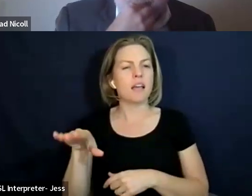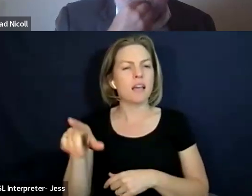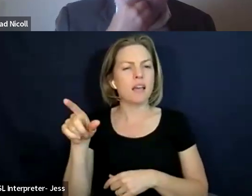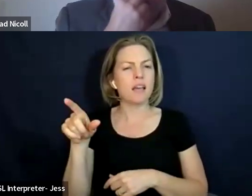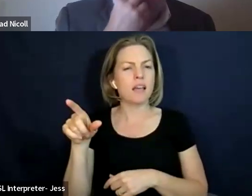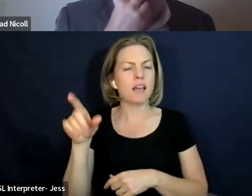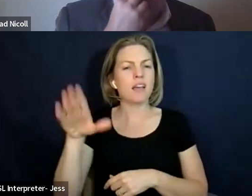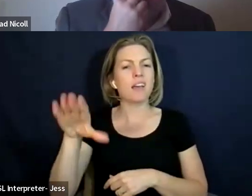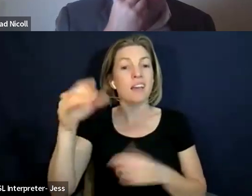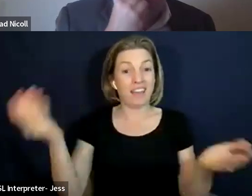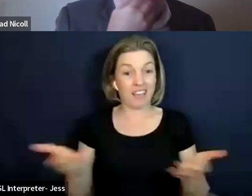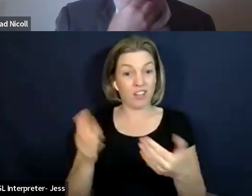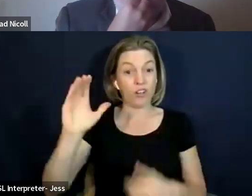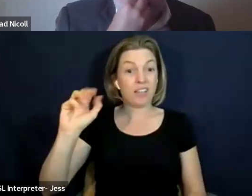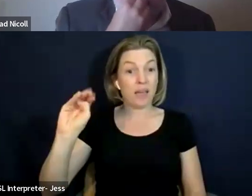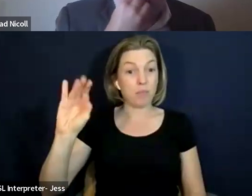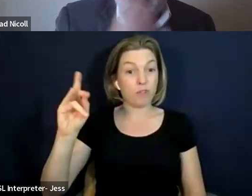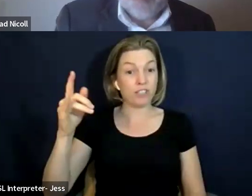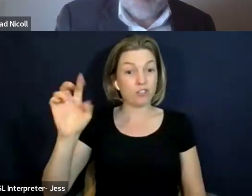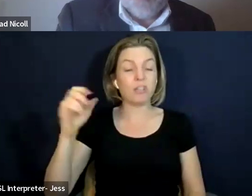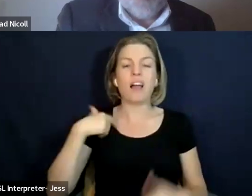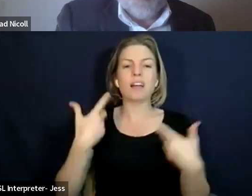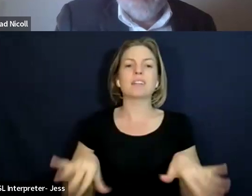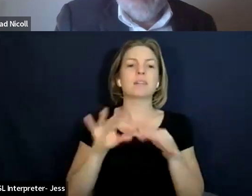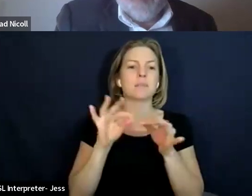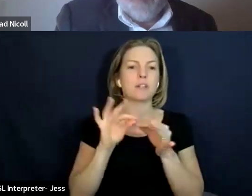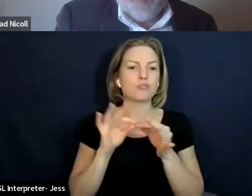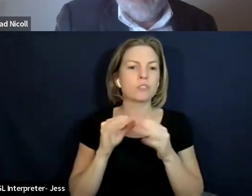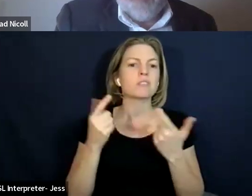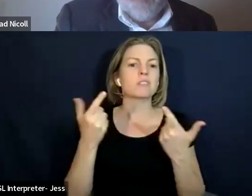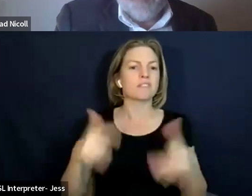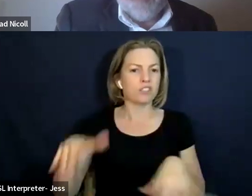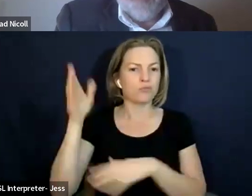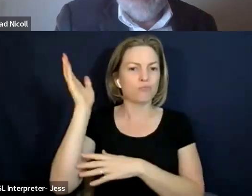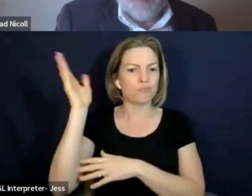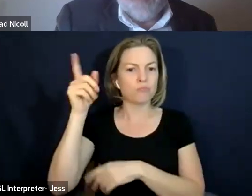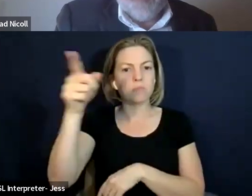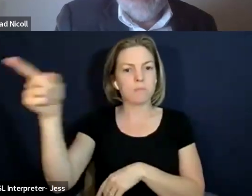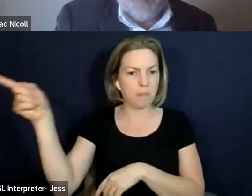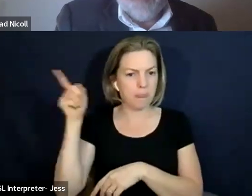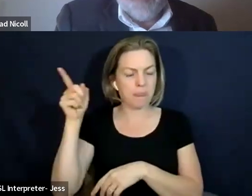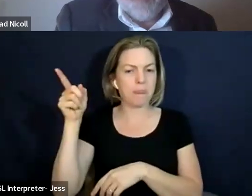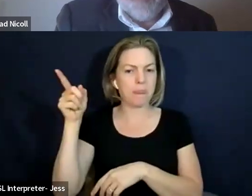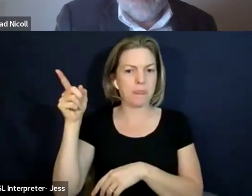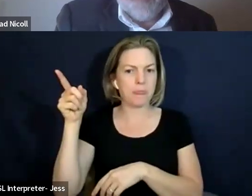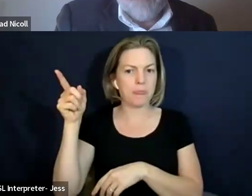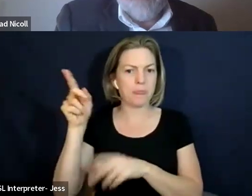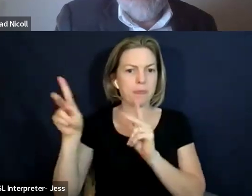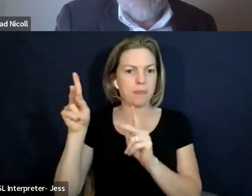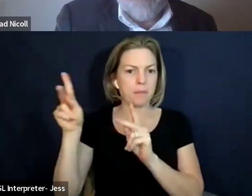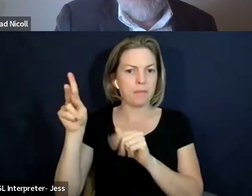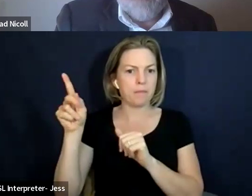in Cambridge we have the and I mentioned, and I've presented this to the to people